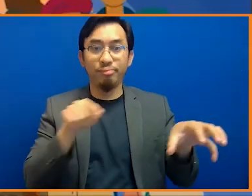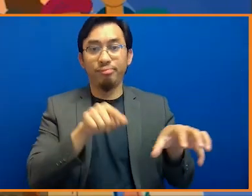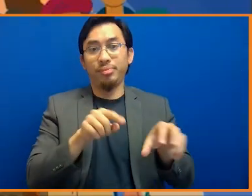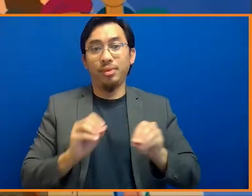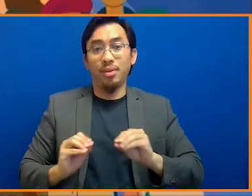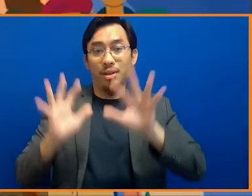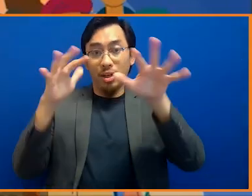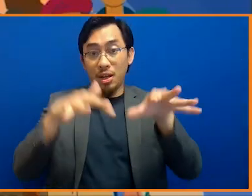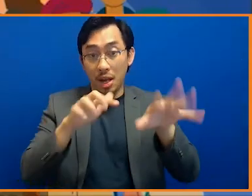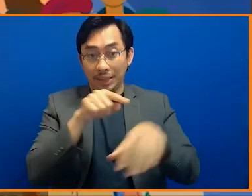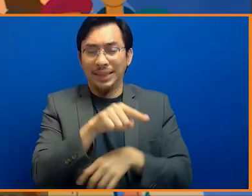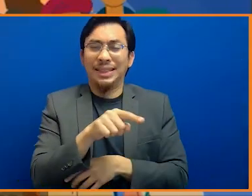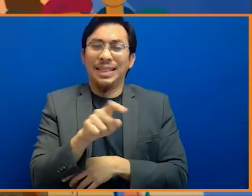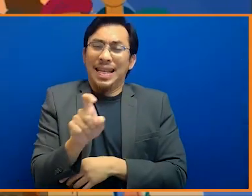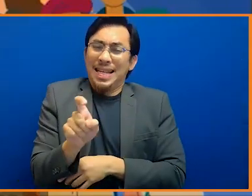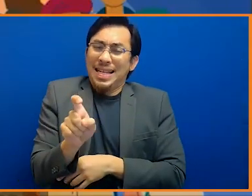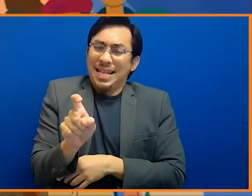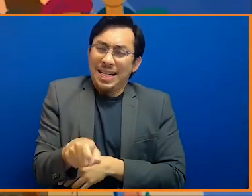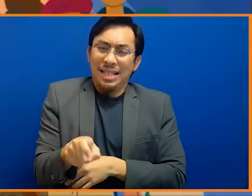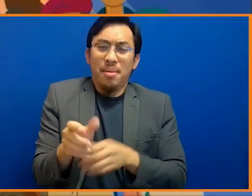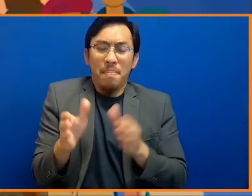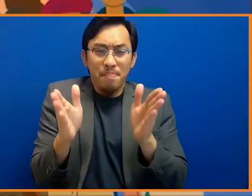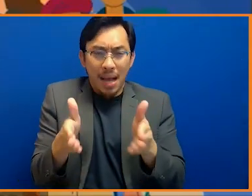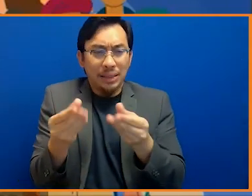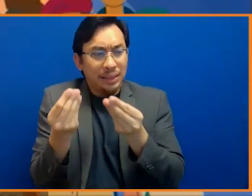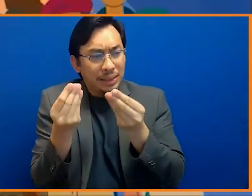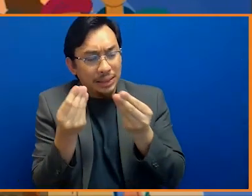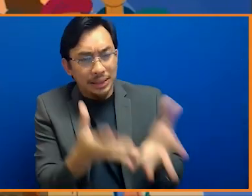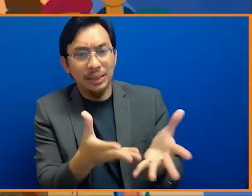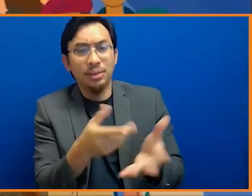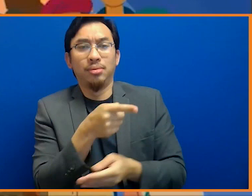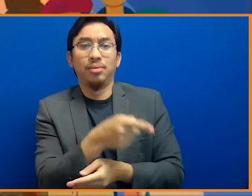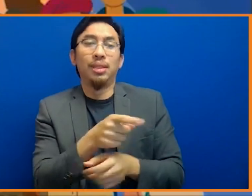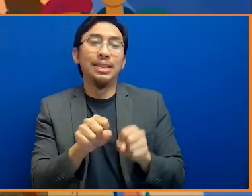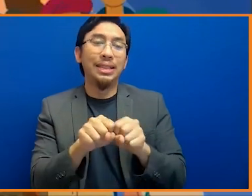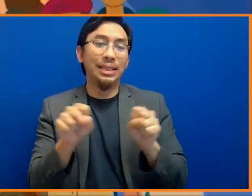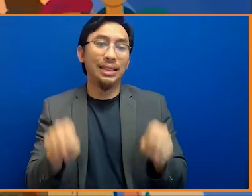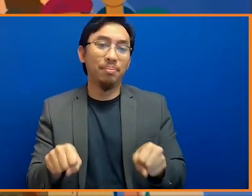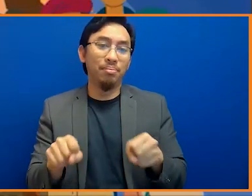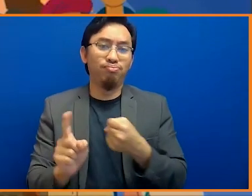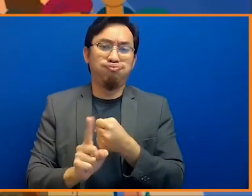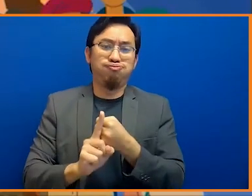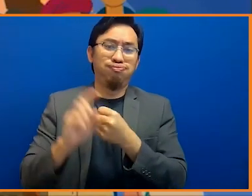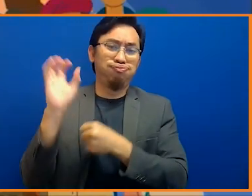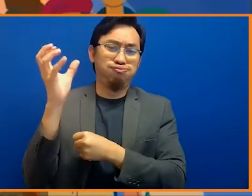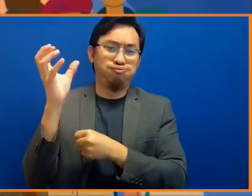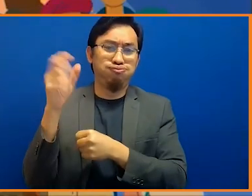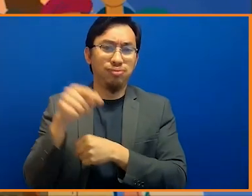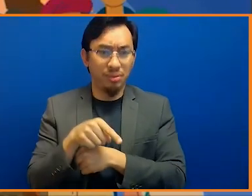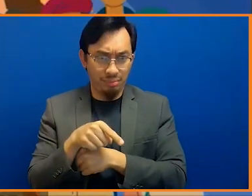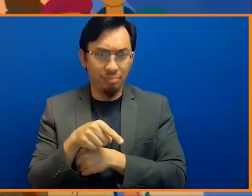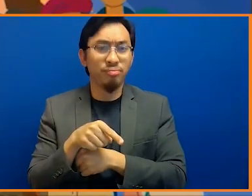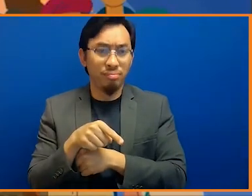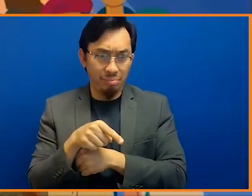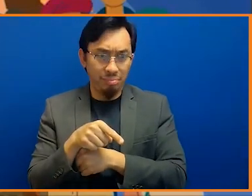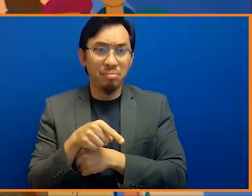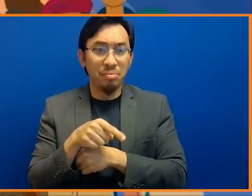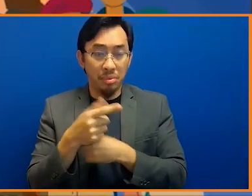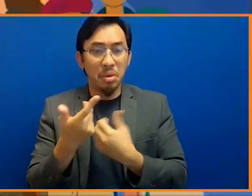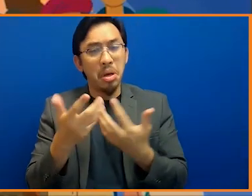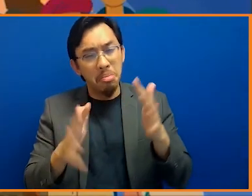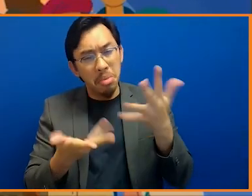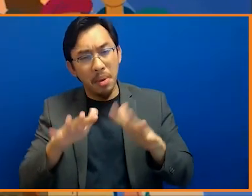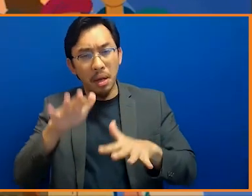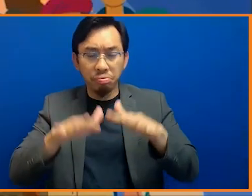Okay. This system is expected to provide estimated tsunami wave heights and tsunami